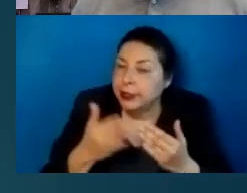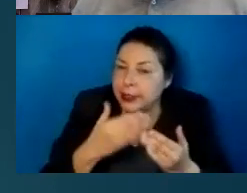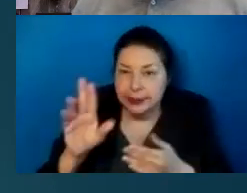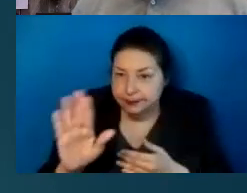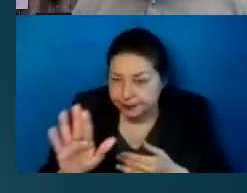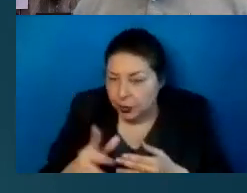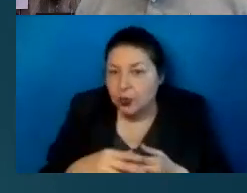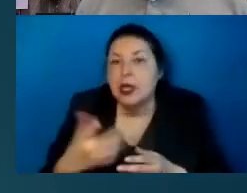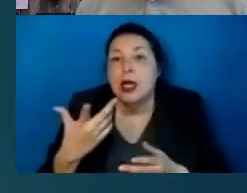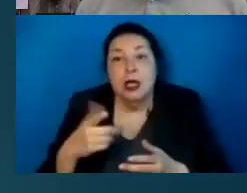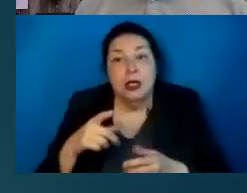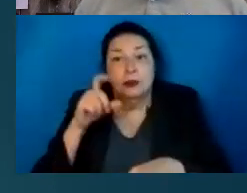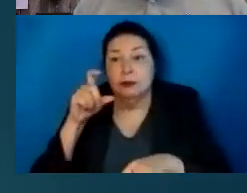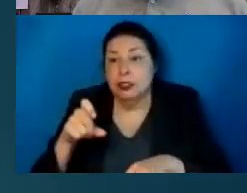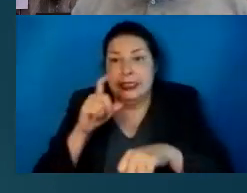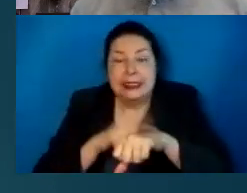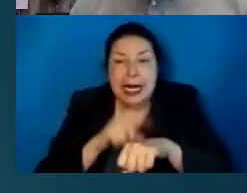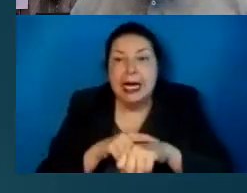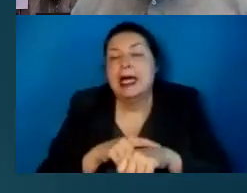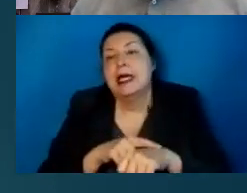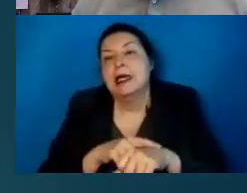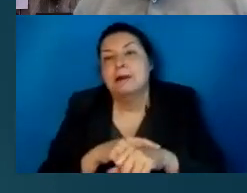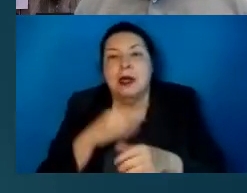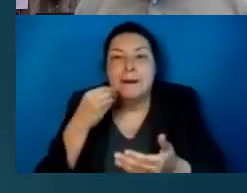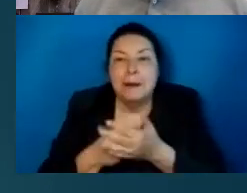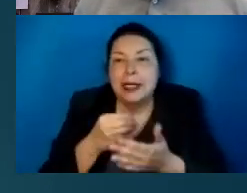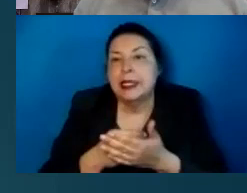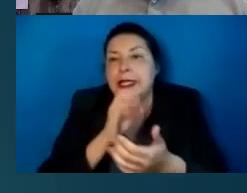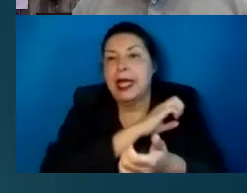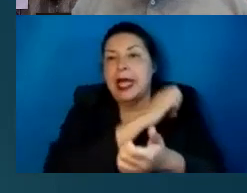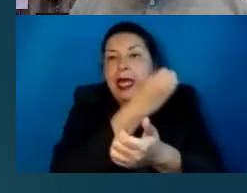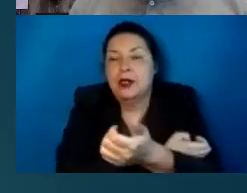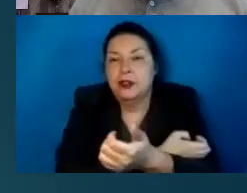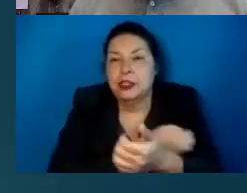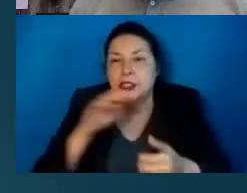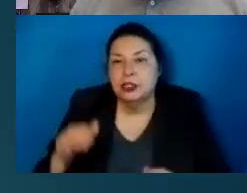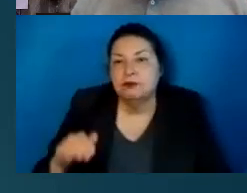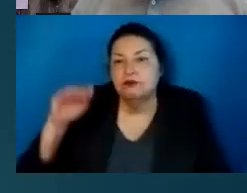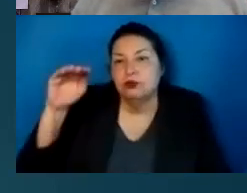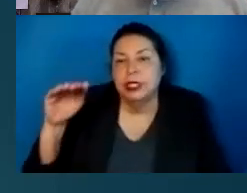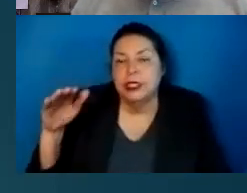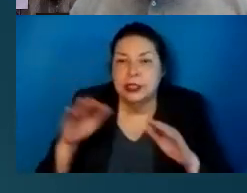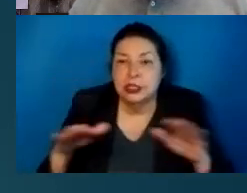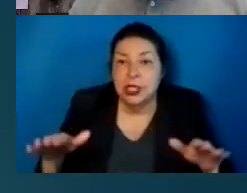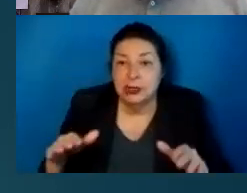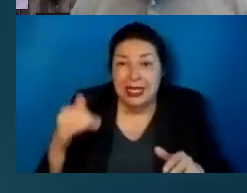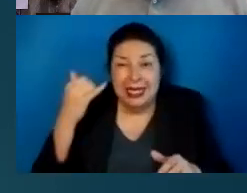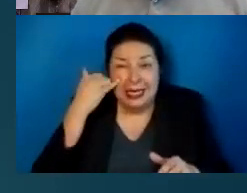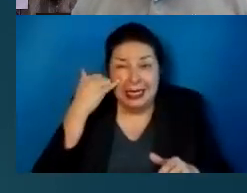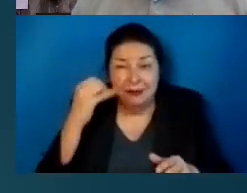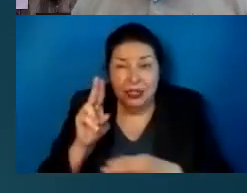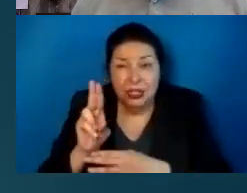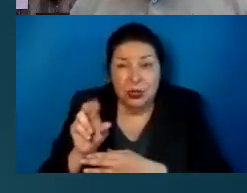ton of time, energy, and money to raise. If you raise a child in the United States,